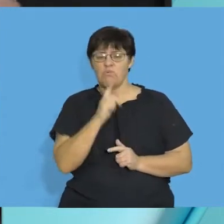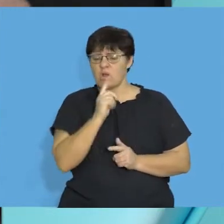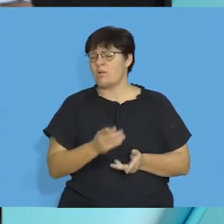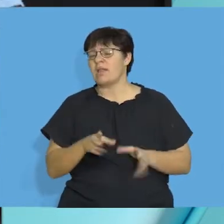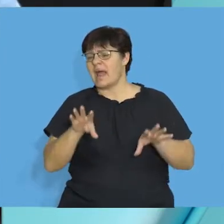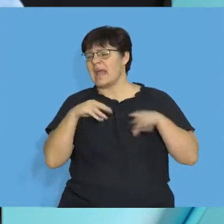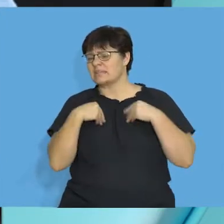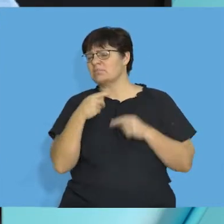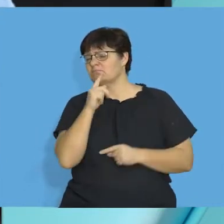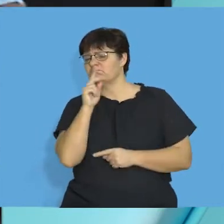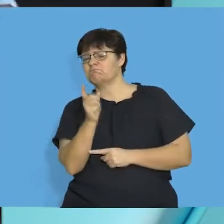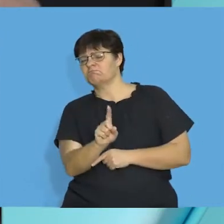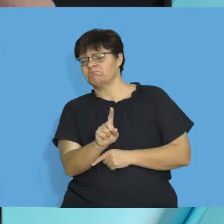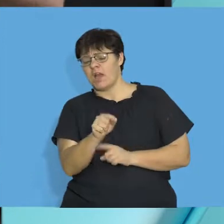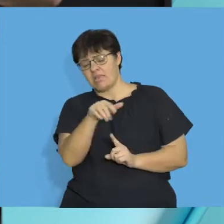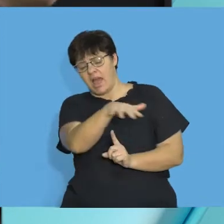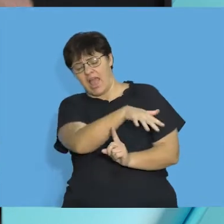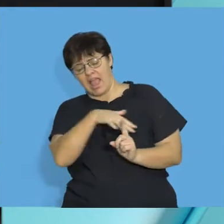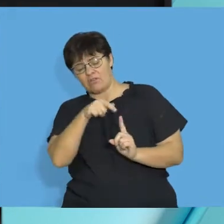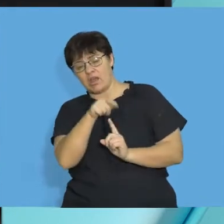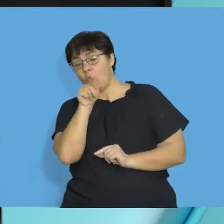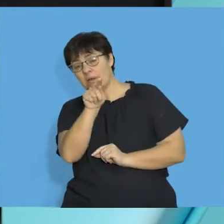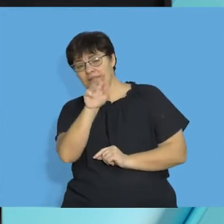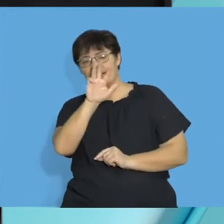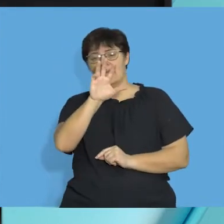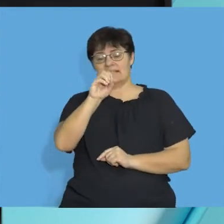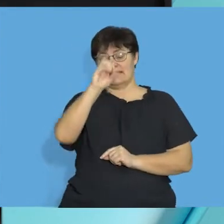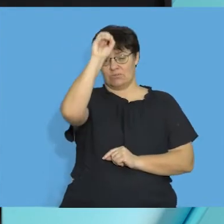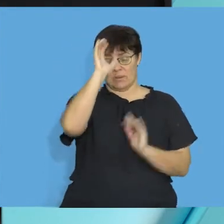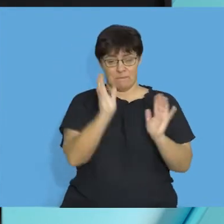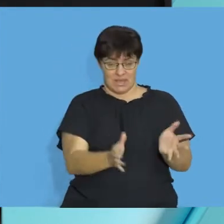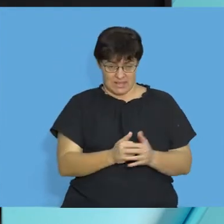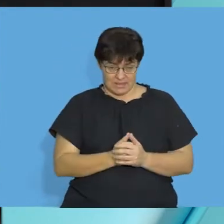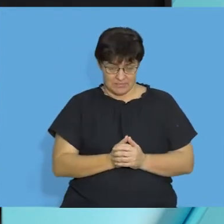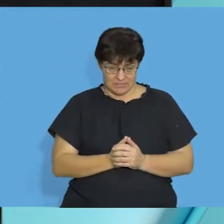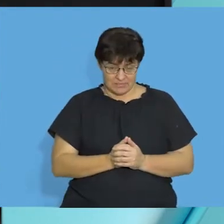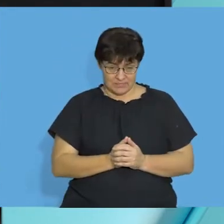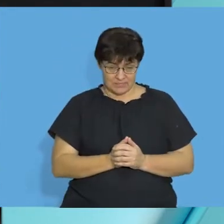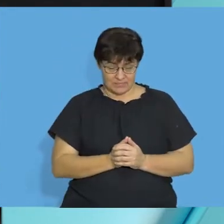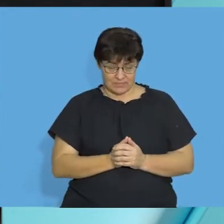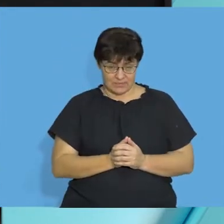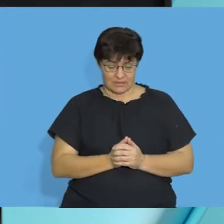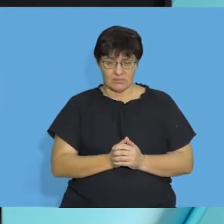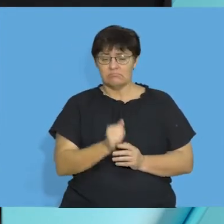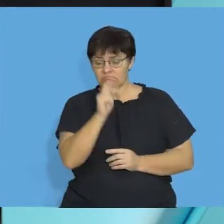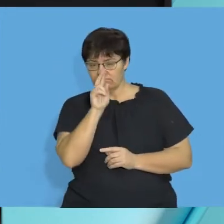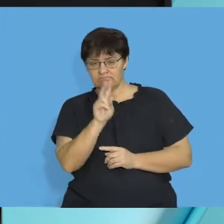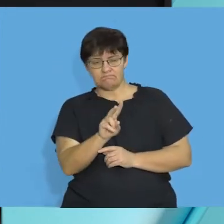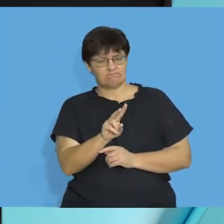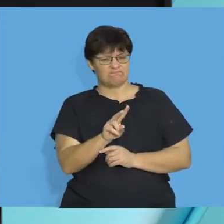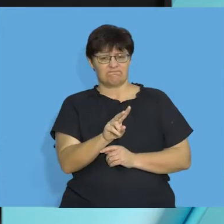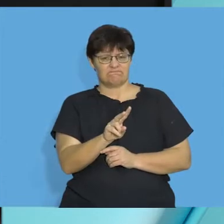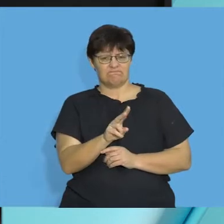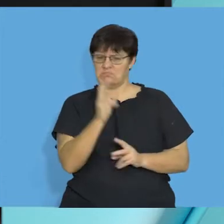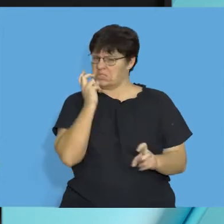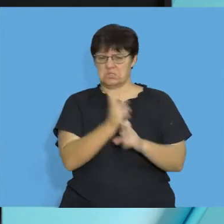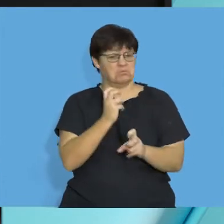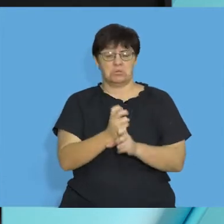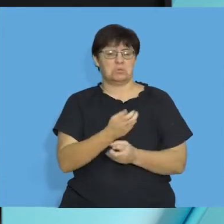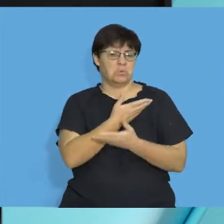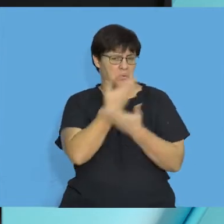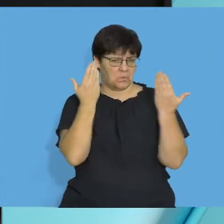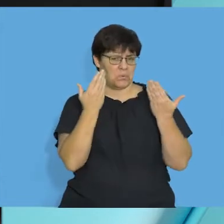be looking at the area that's at 90 degrees to the field lines. And you'll see that that's not particularly difficult